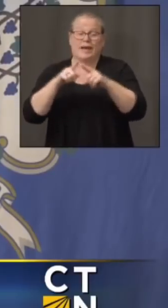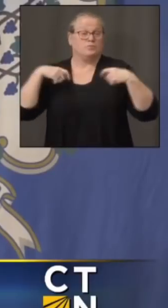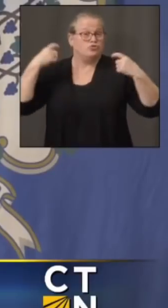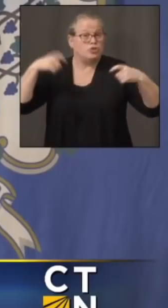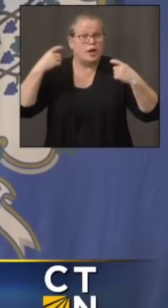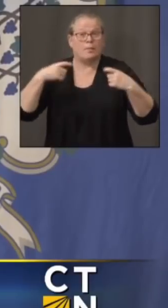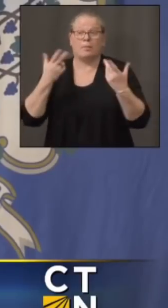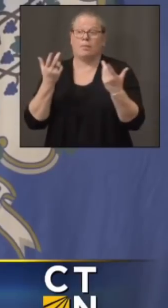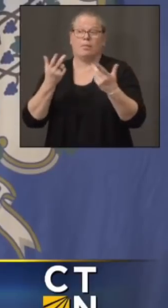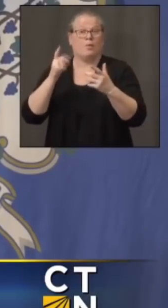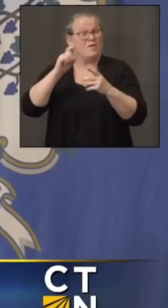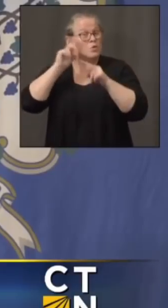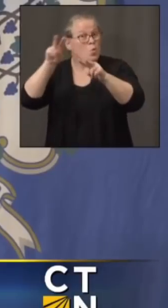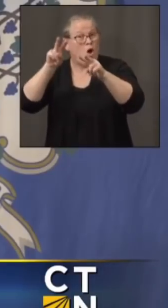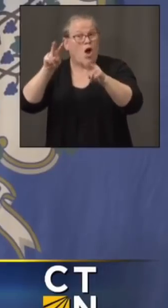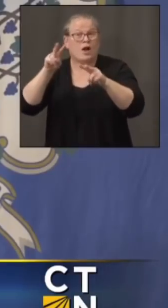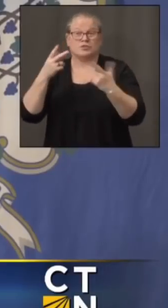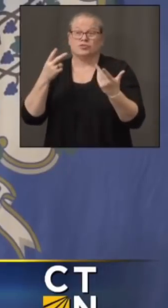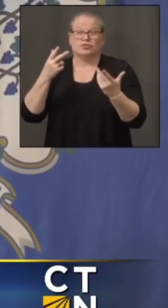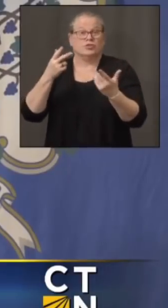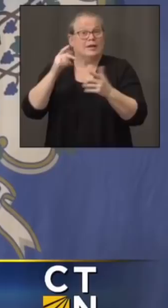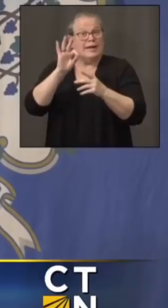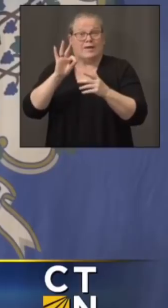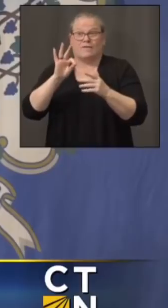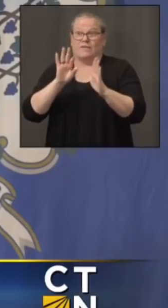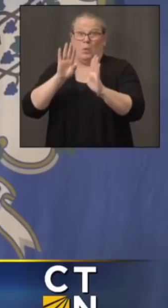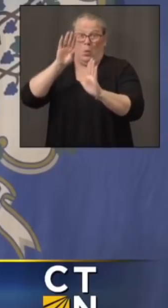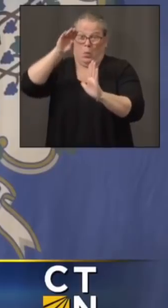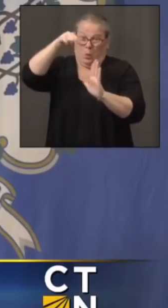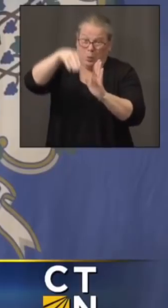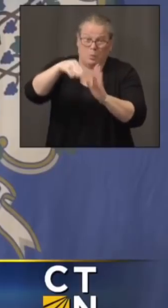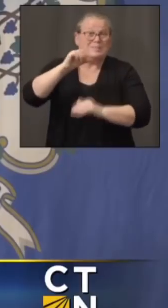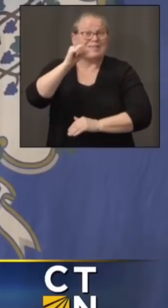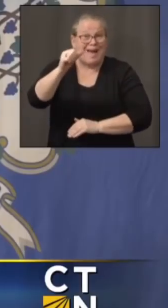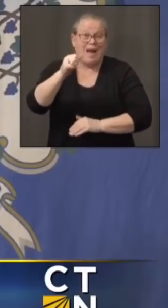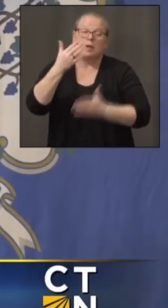changes if this curve doesn't bend. Thank you.